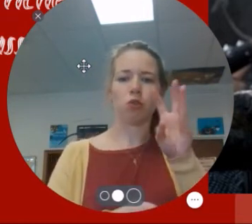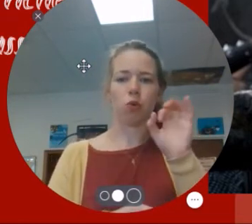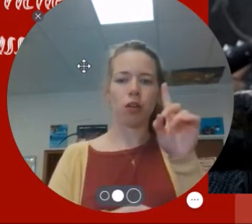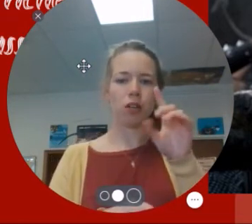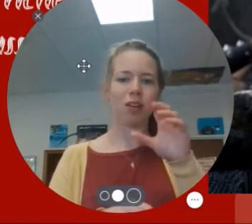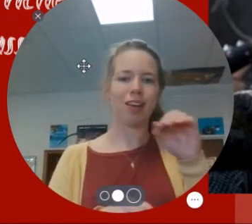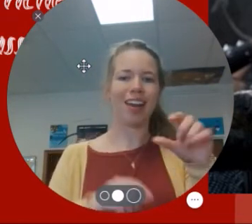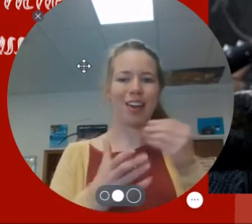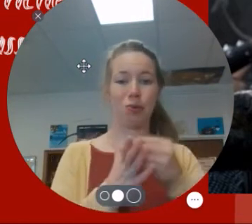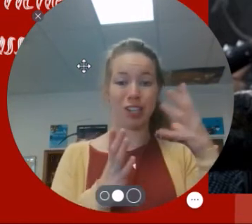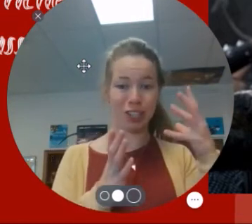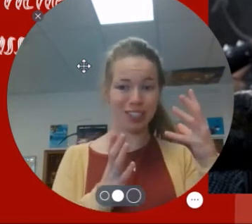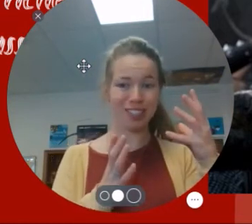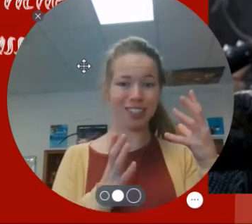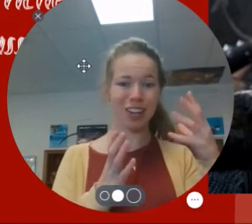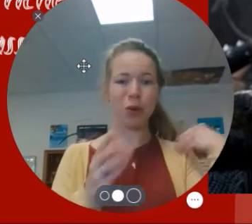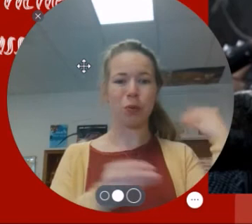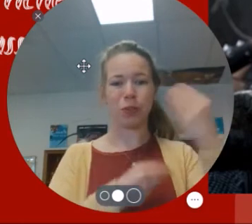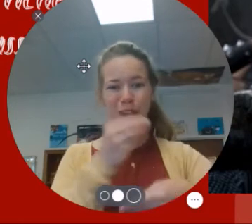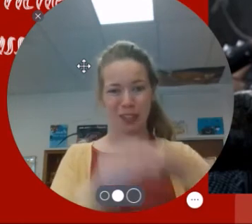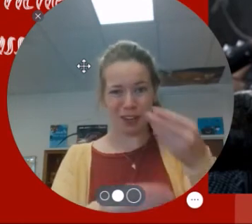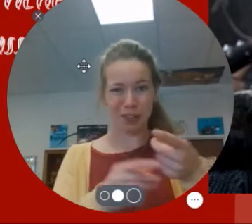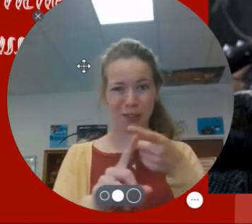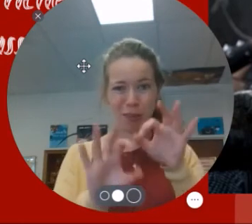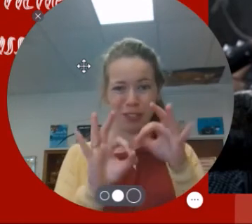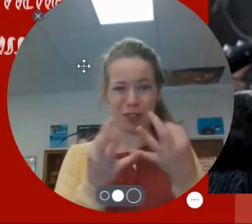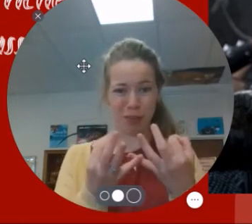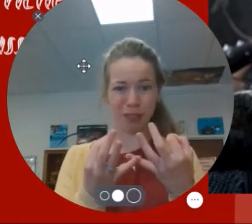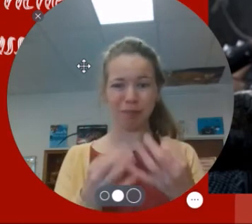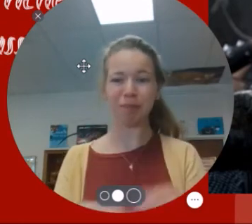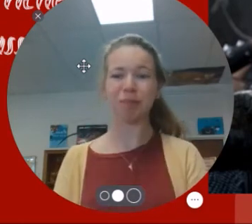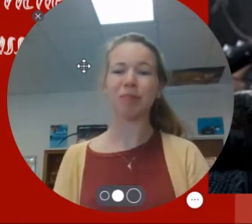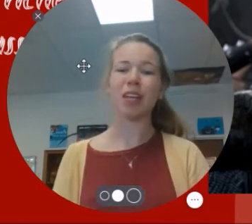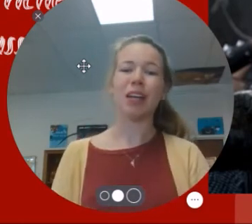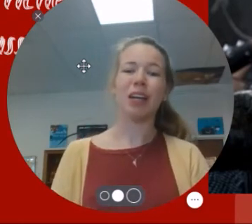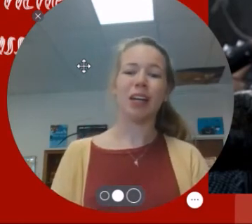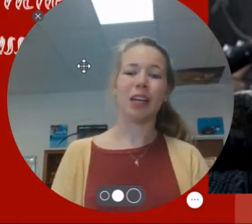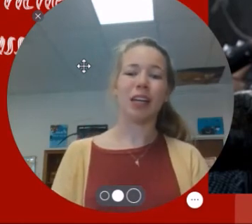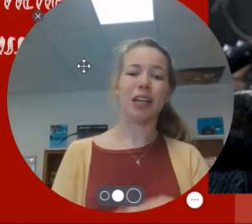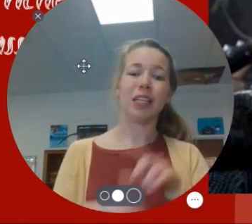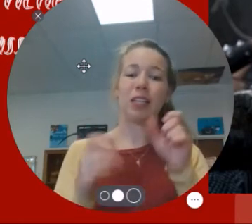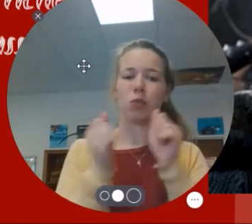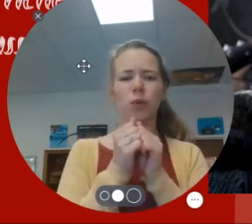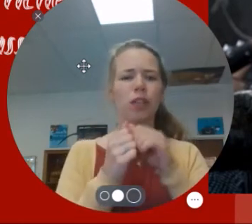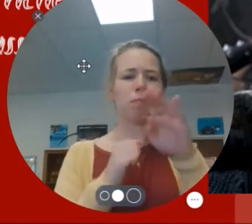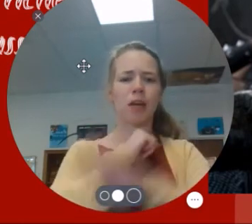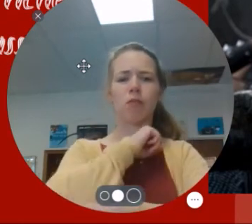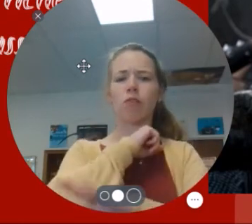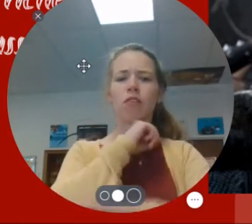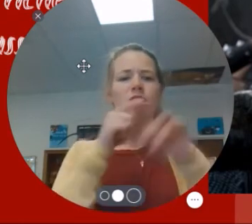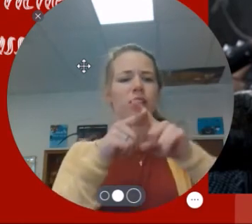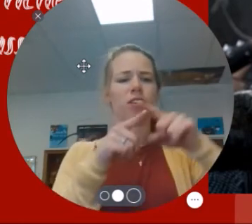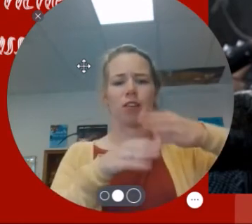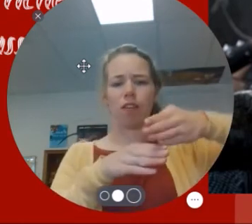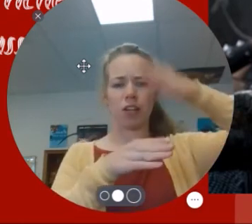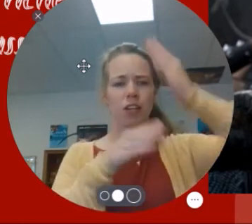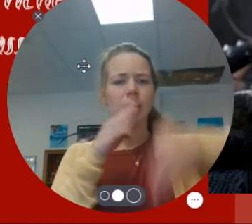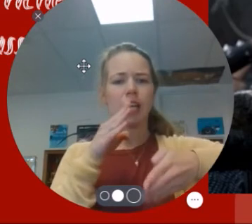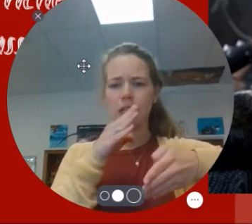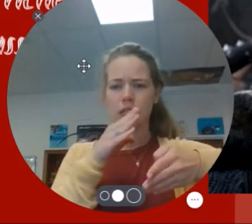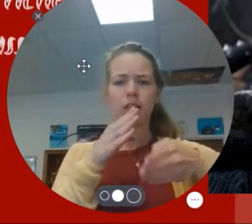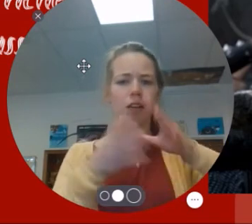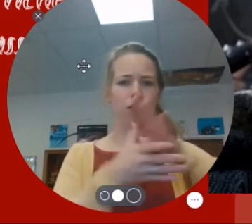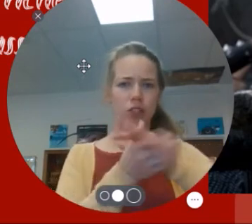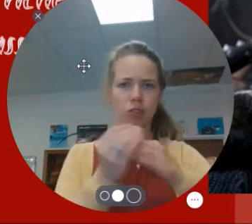special sword and riches, which were given down to him from his family. And he is with Beowulf until the